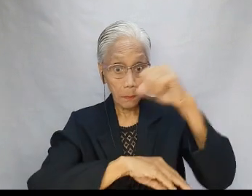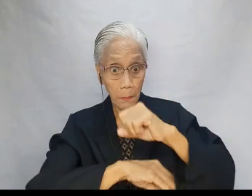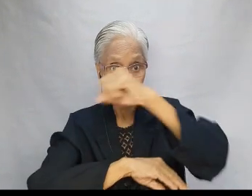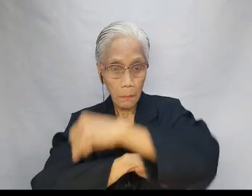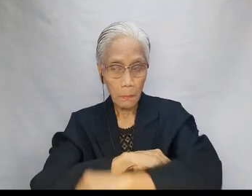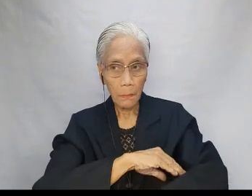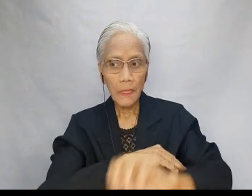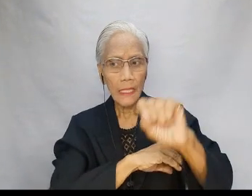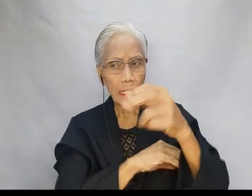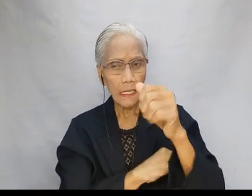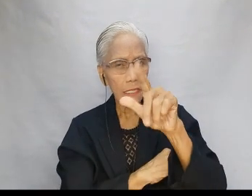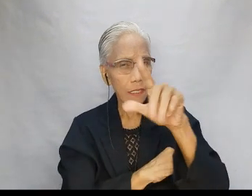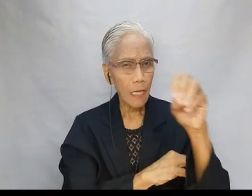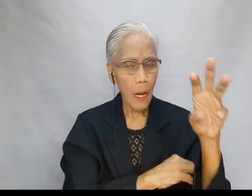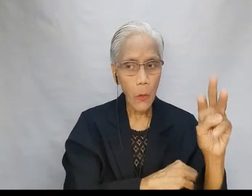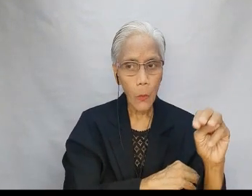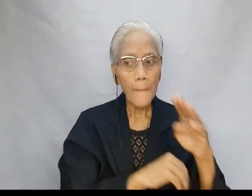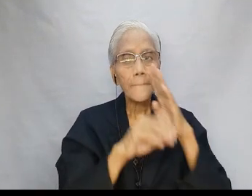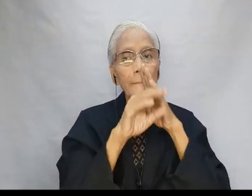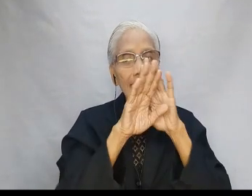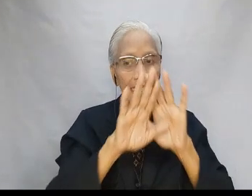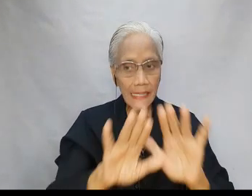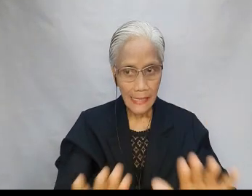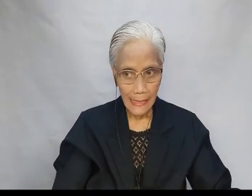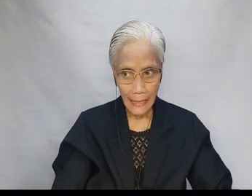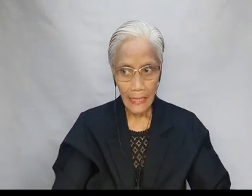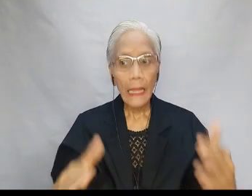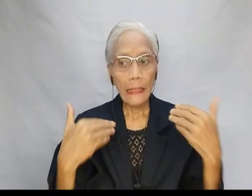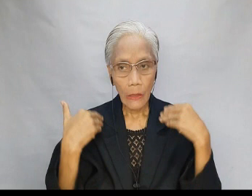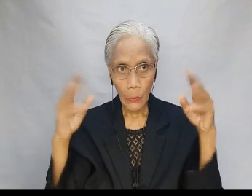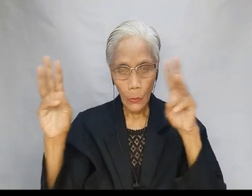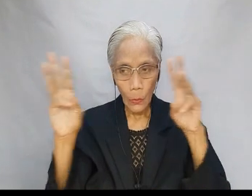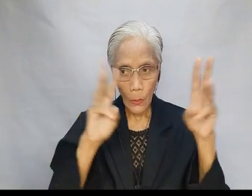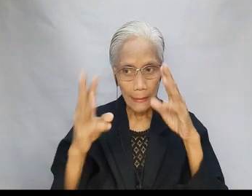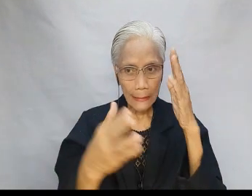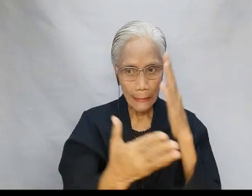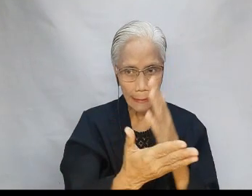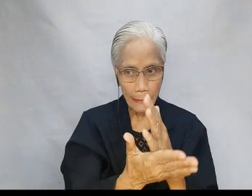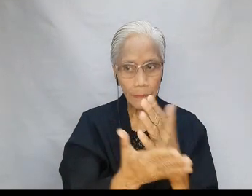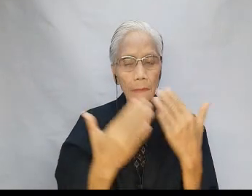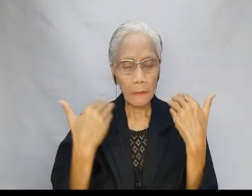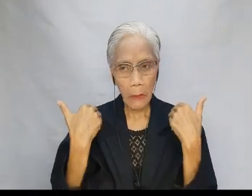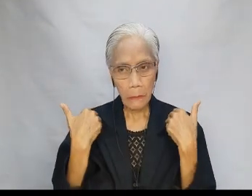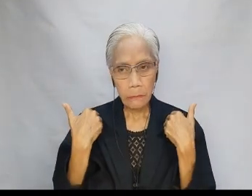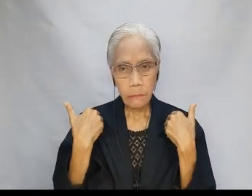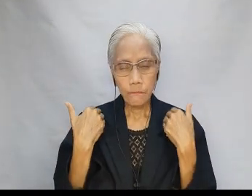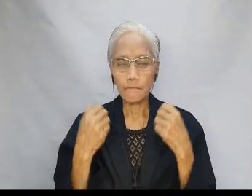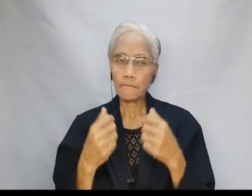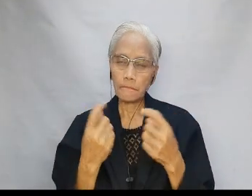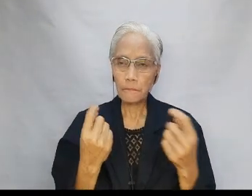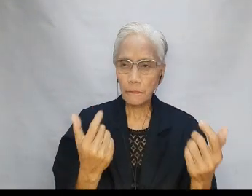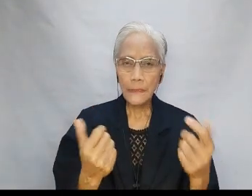Shalom, be still. The wind ceased, and there was great calm." You